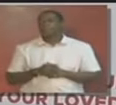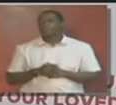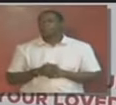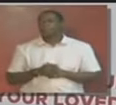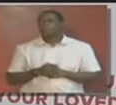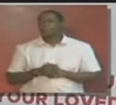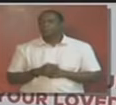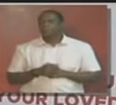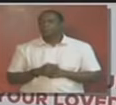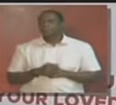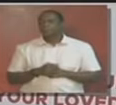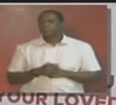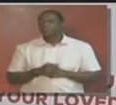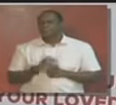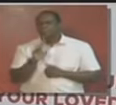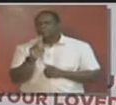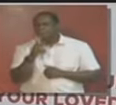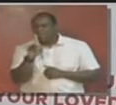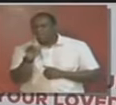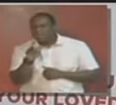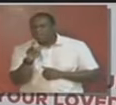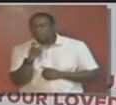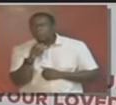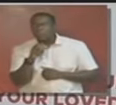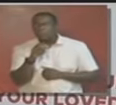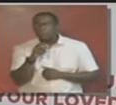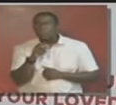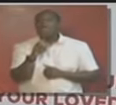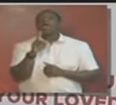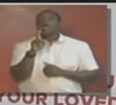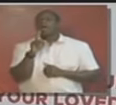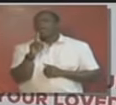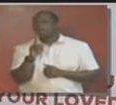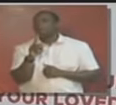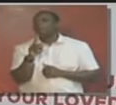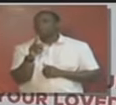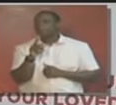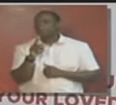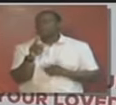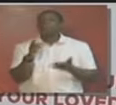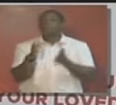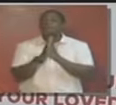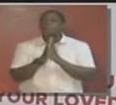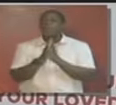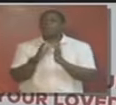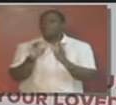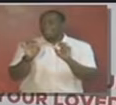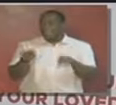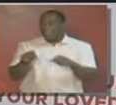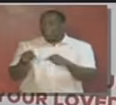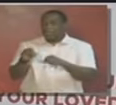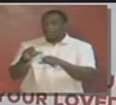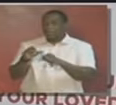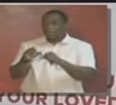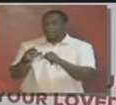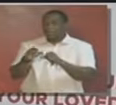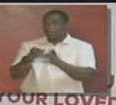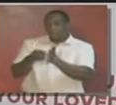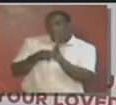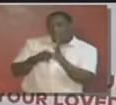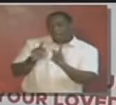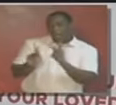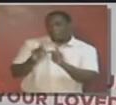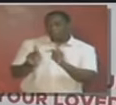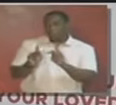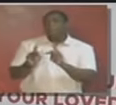asked, with regard to quarantining the cases in a step-down facility. So the thing about the spread of